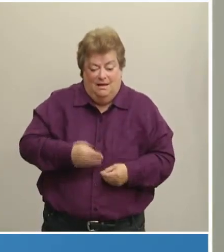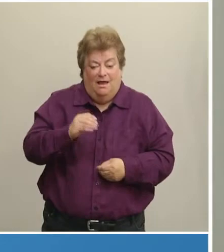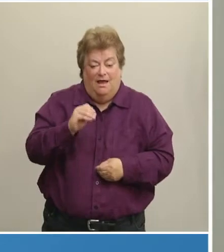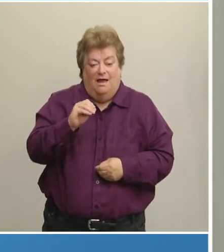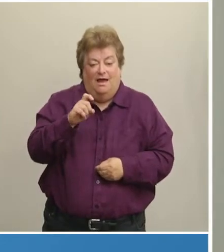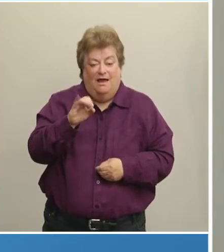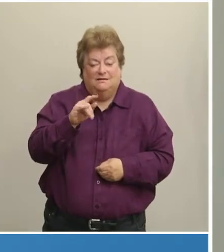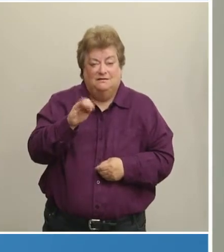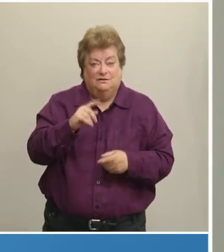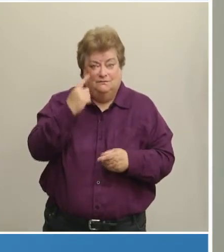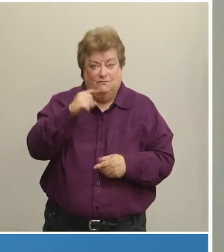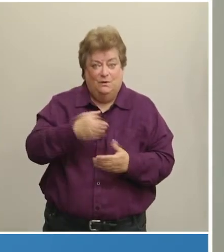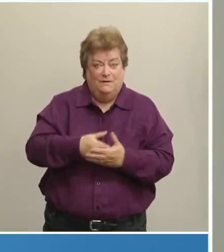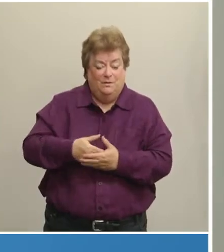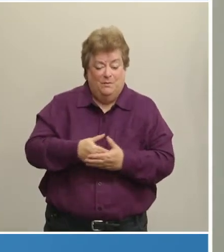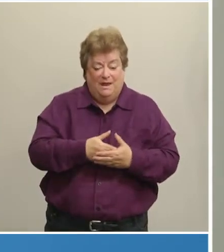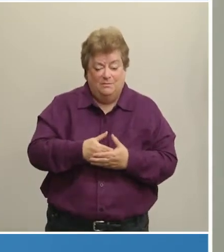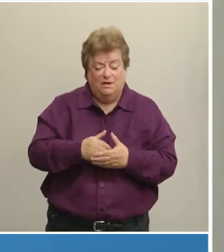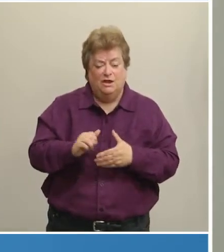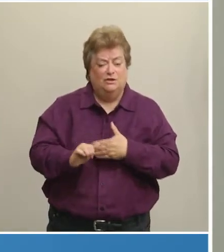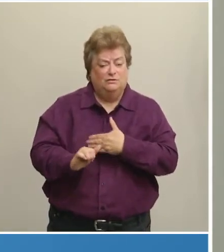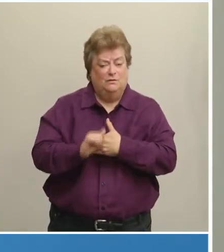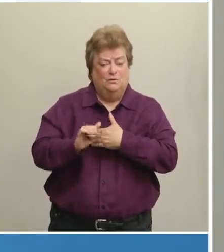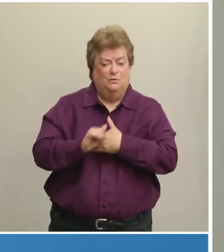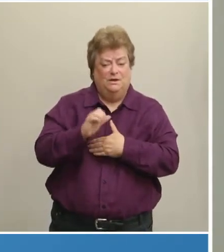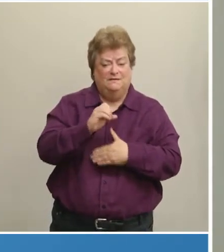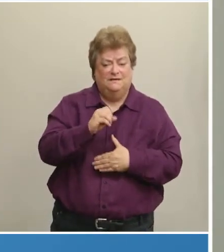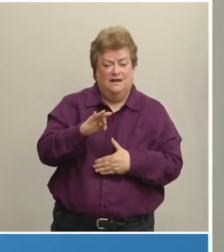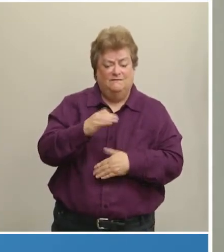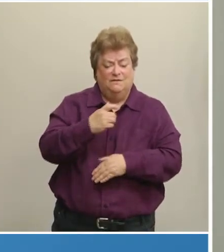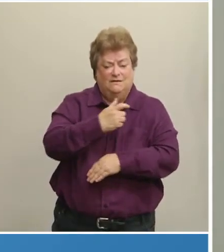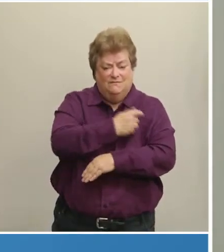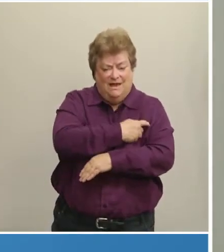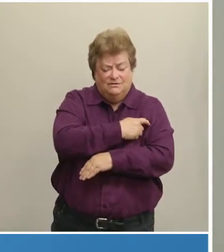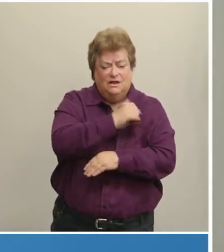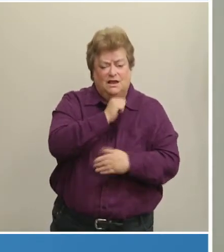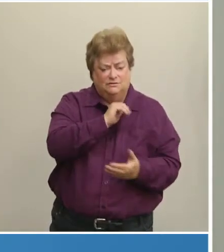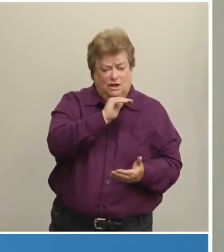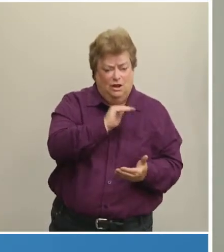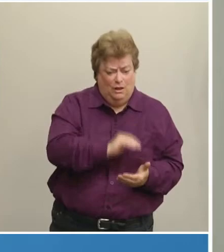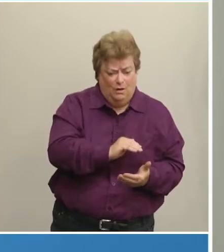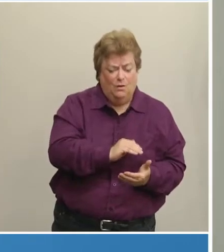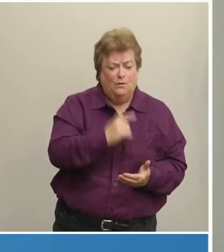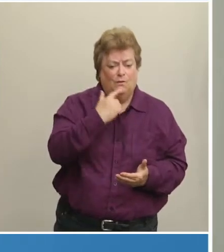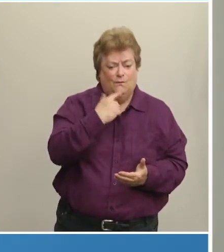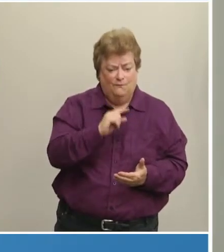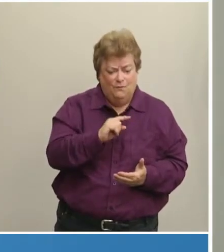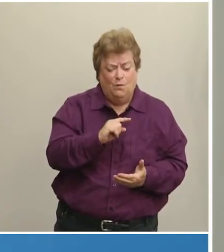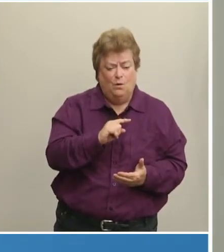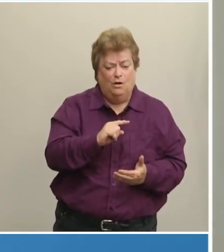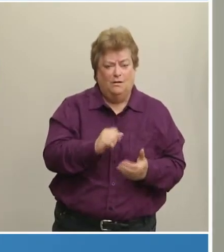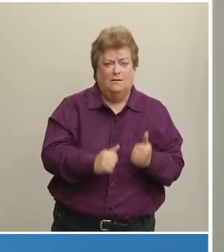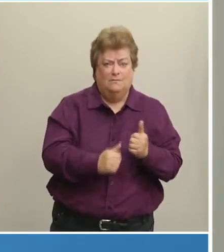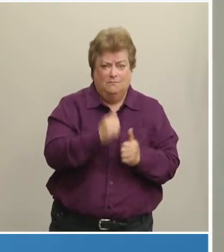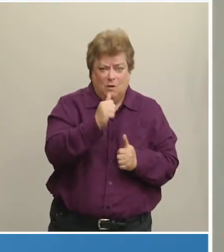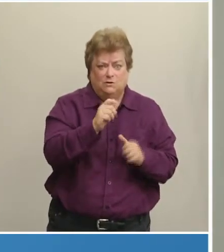the risks of the COVID vaccine appear to be low. It appears to be safe for general populations.